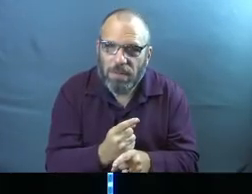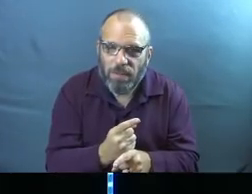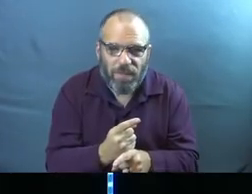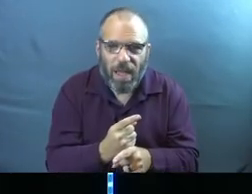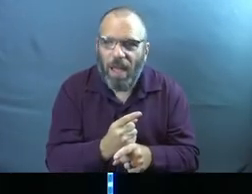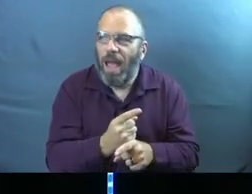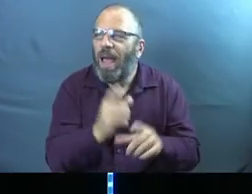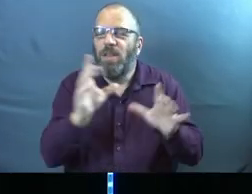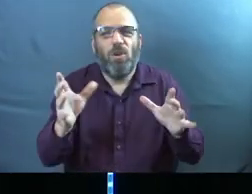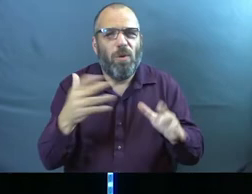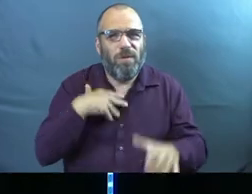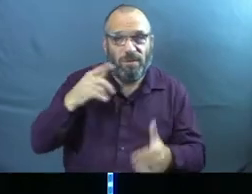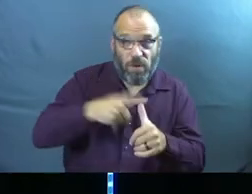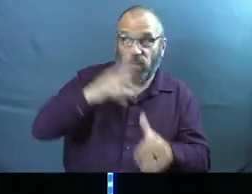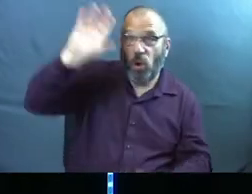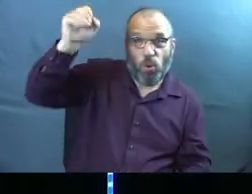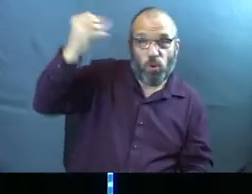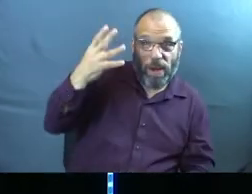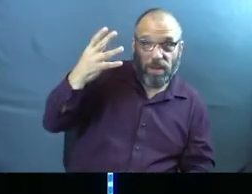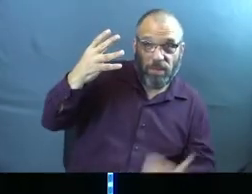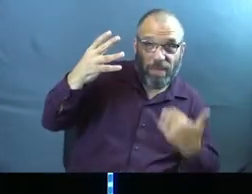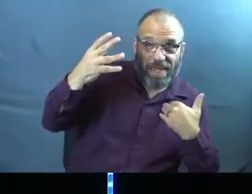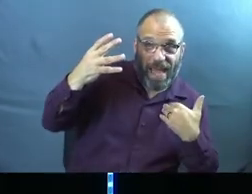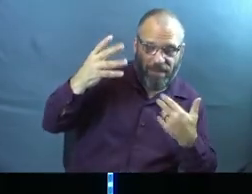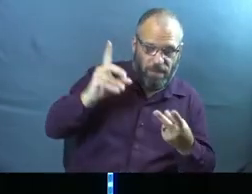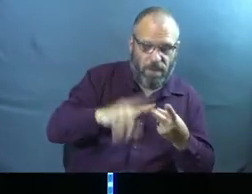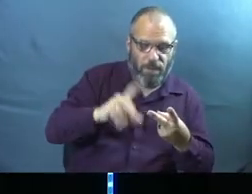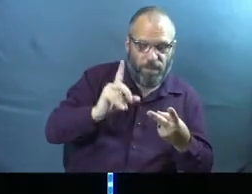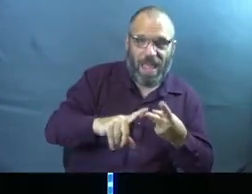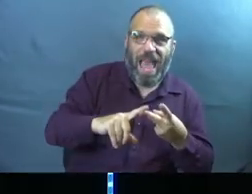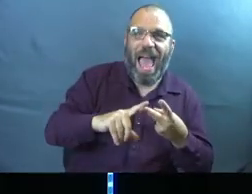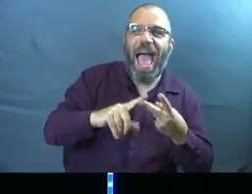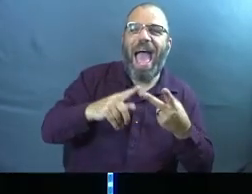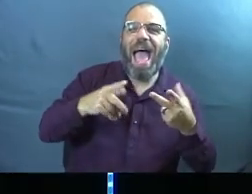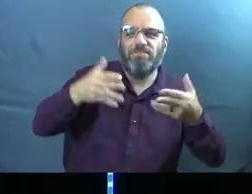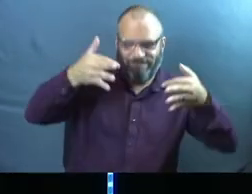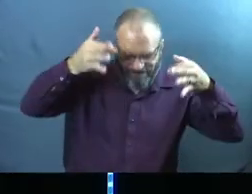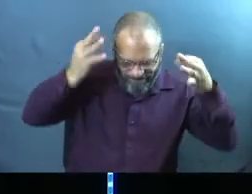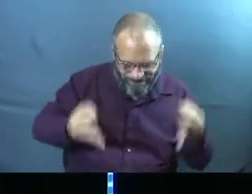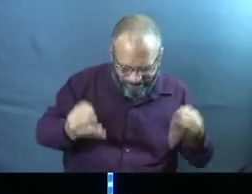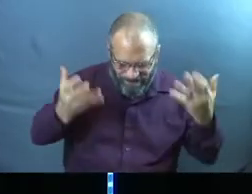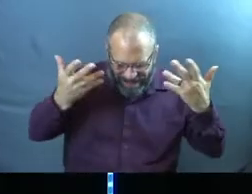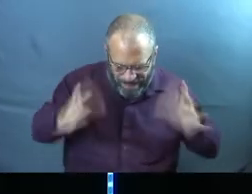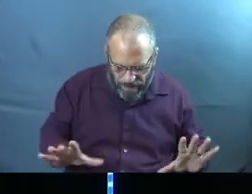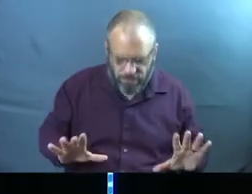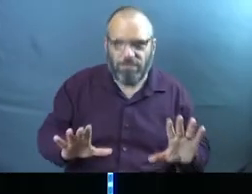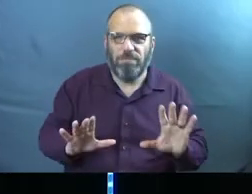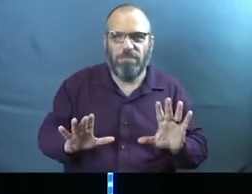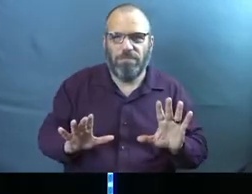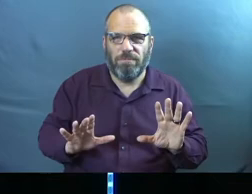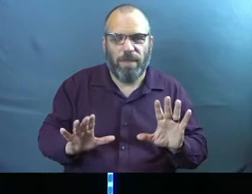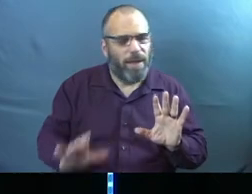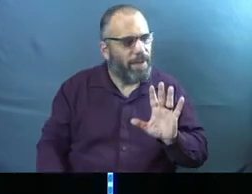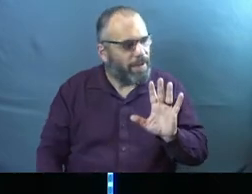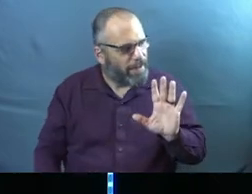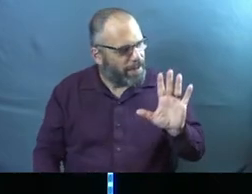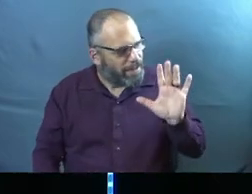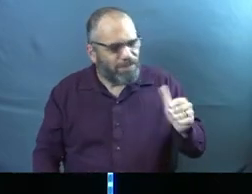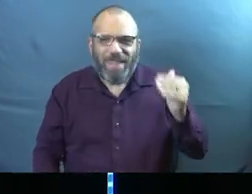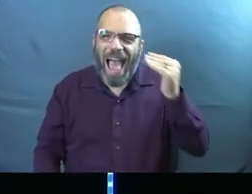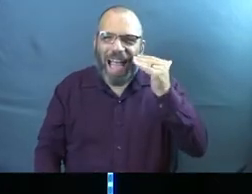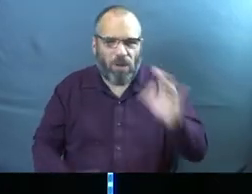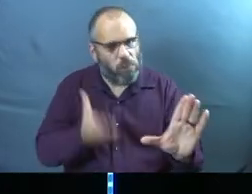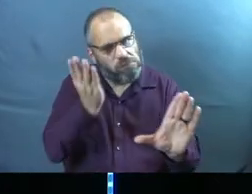Amen. You got to get grace first, and you got to have it settled first. And I know